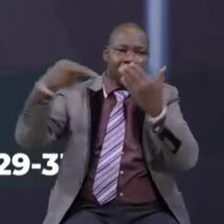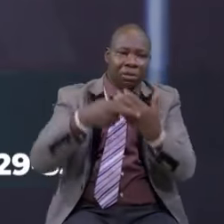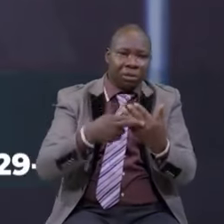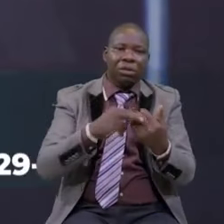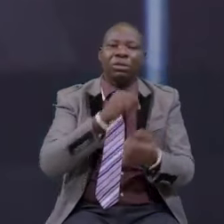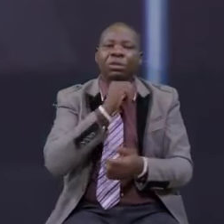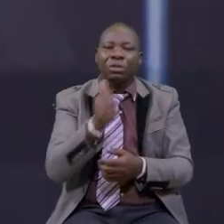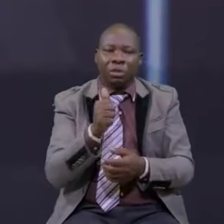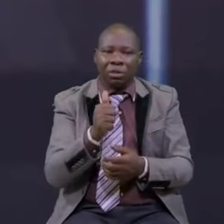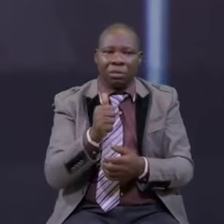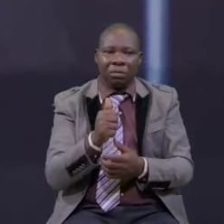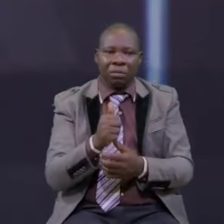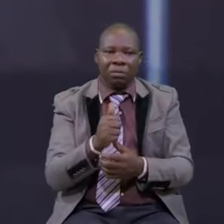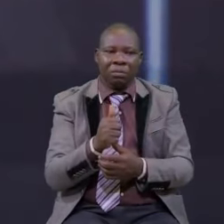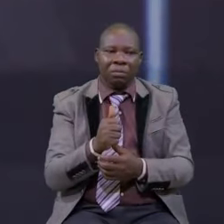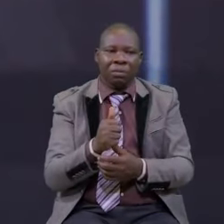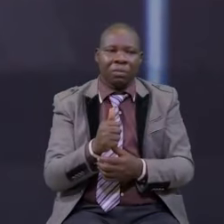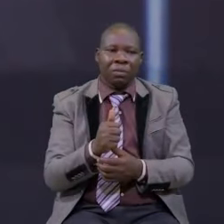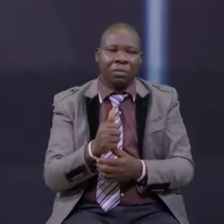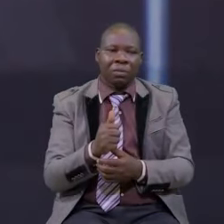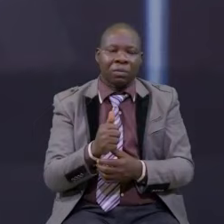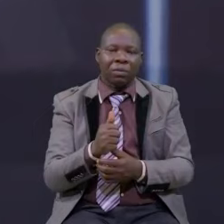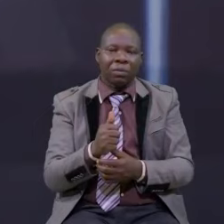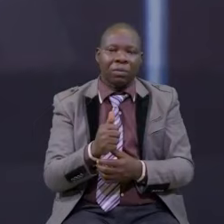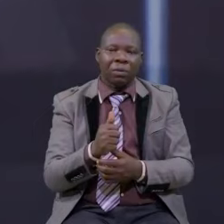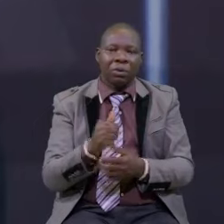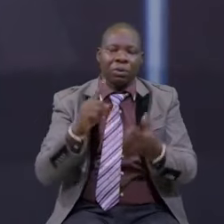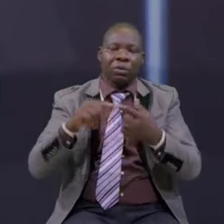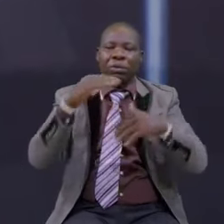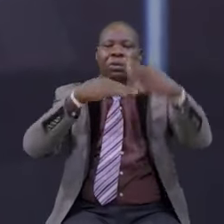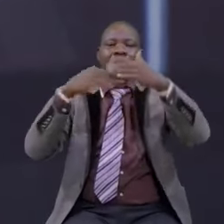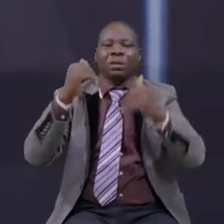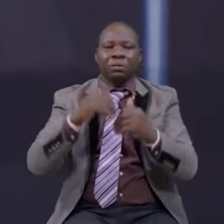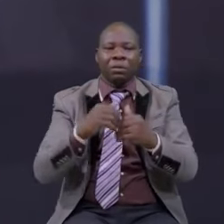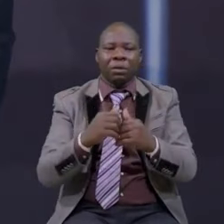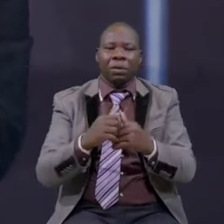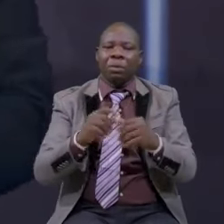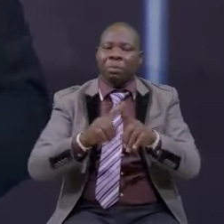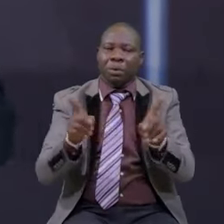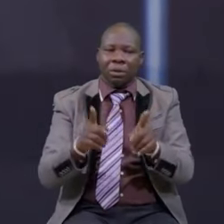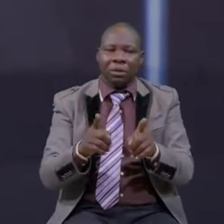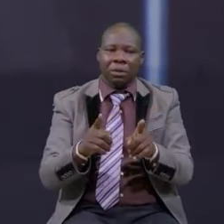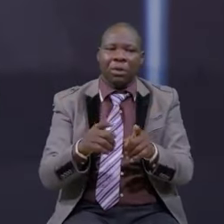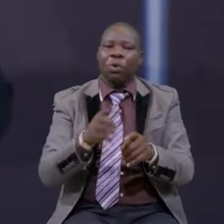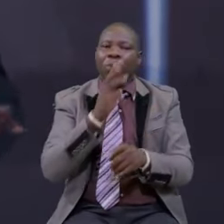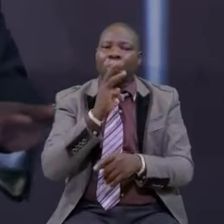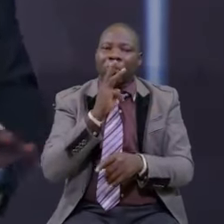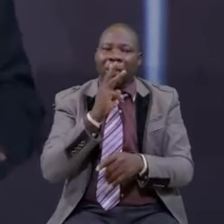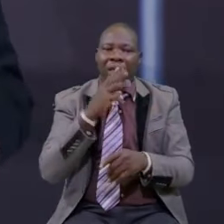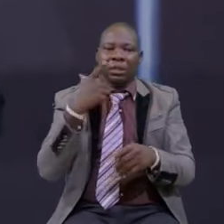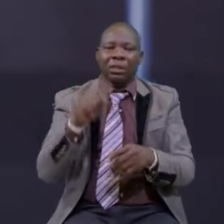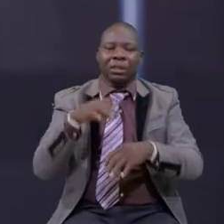to night, for not thither. It says, but it watereth